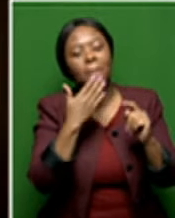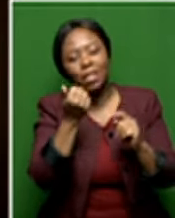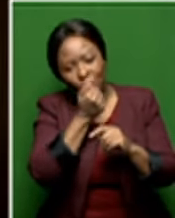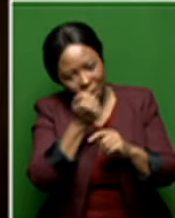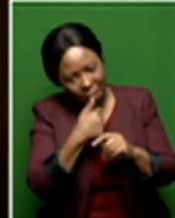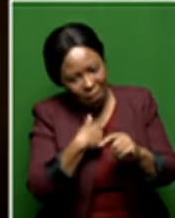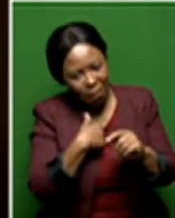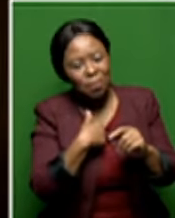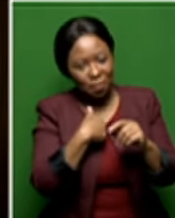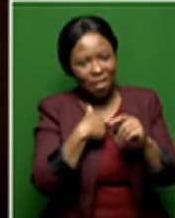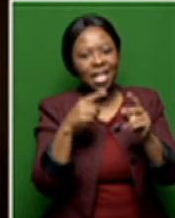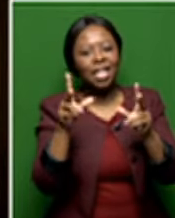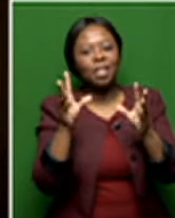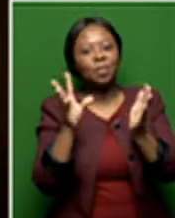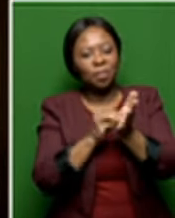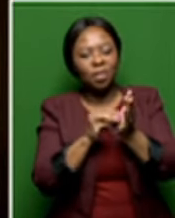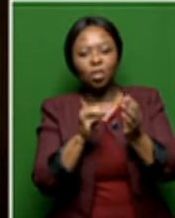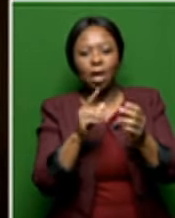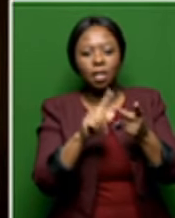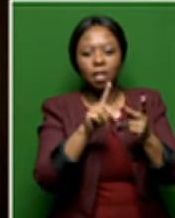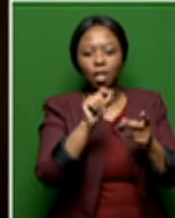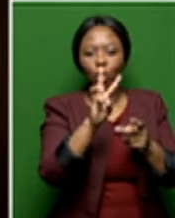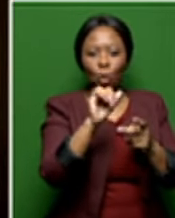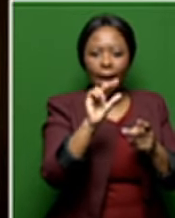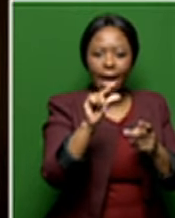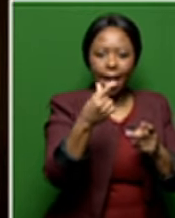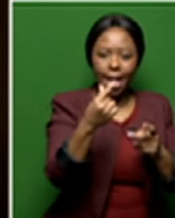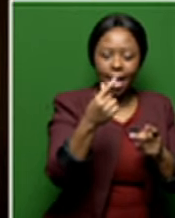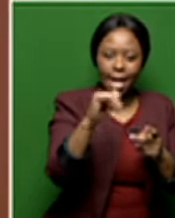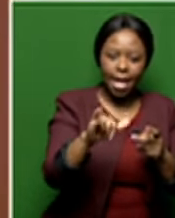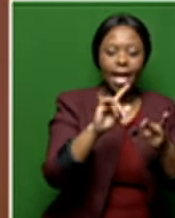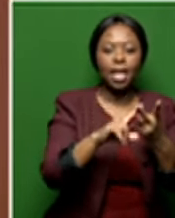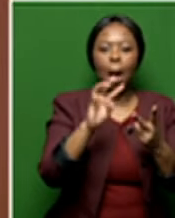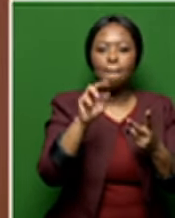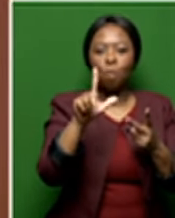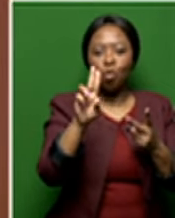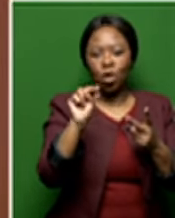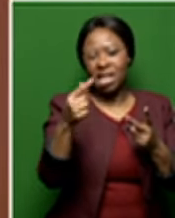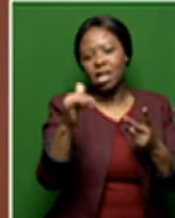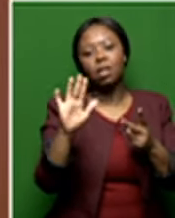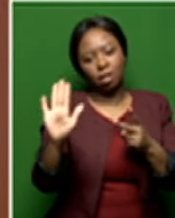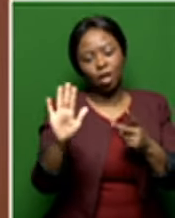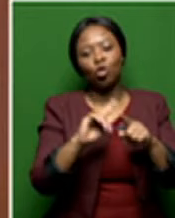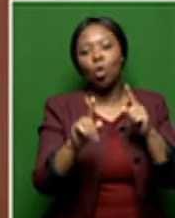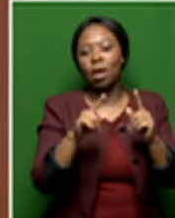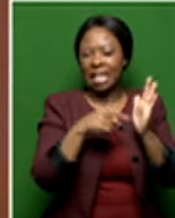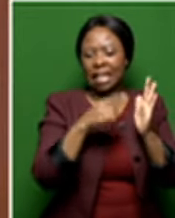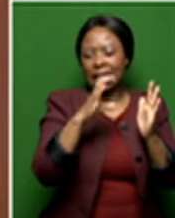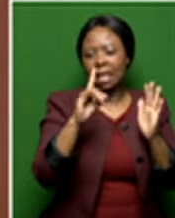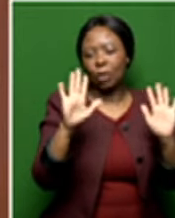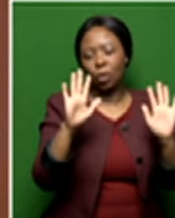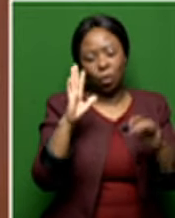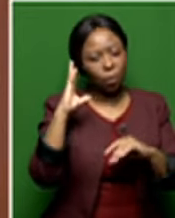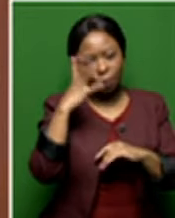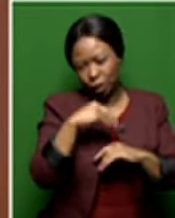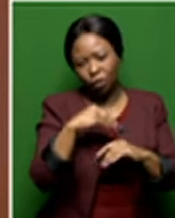with Miss Twiggy, and Is It You, which I did with Mlu. But the whole album is an amazing album, and each